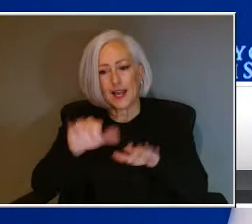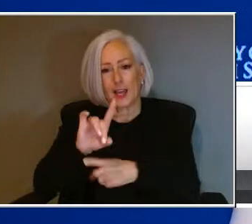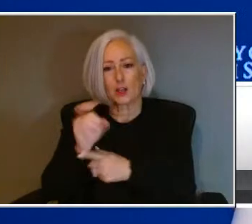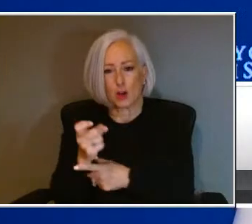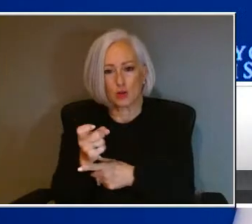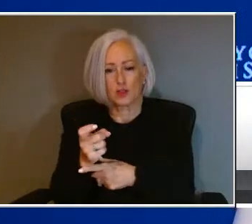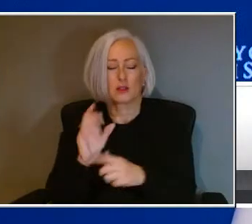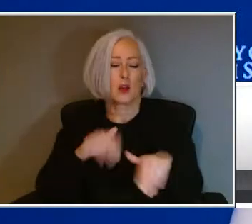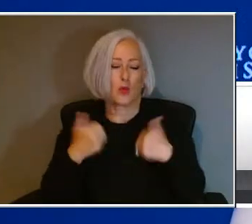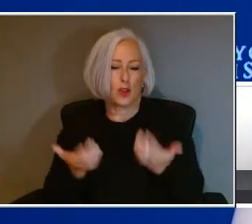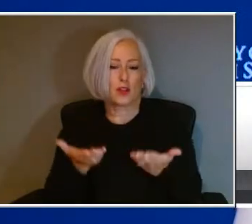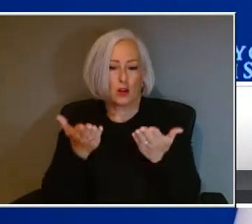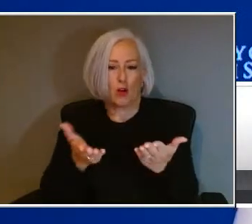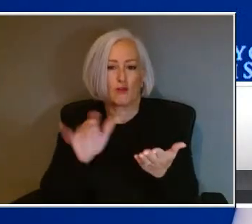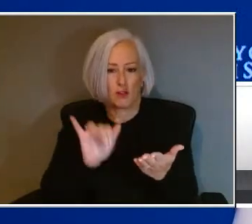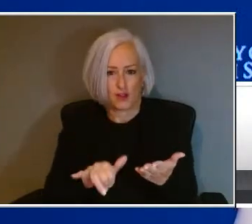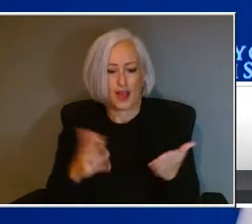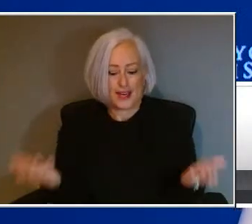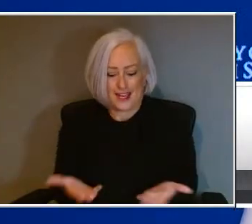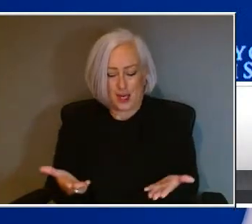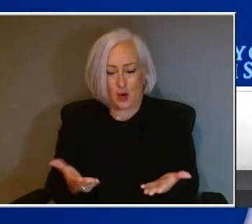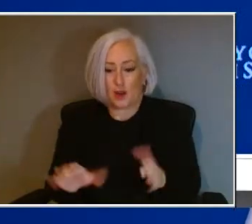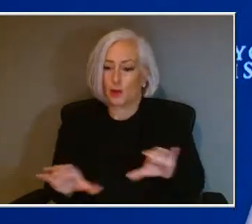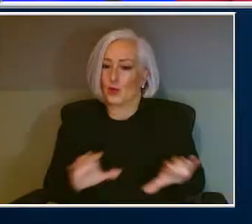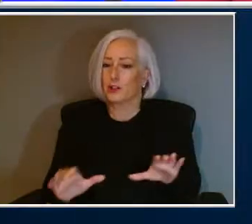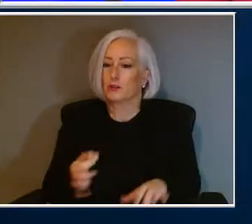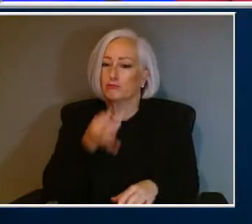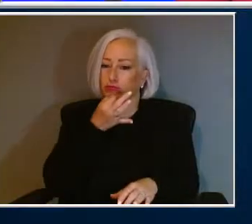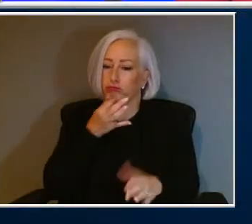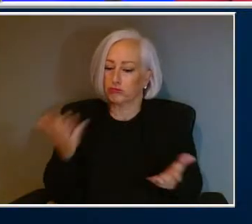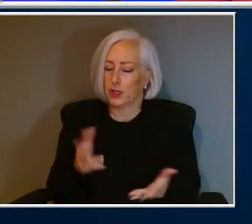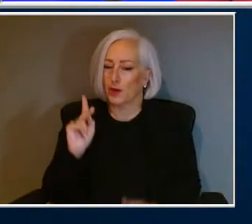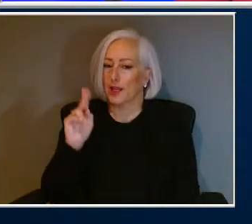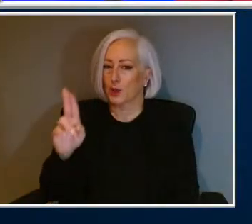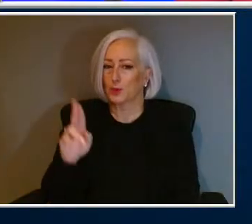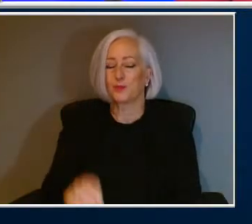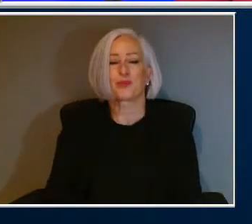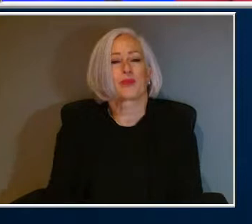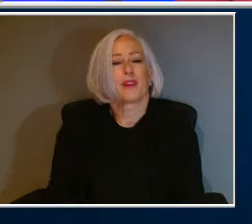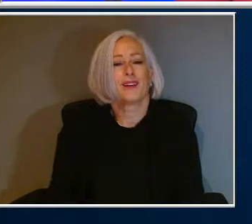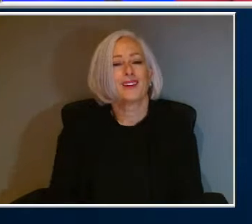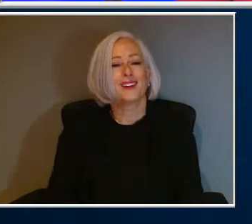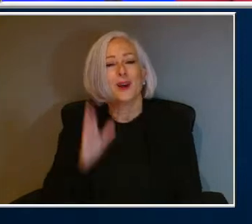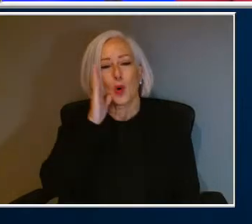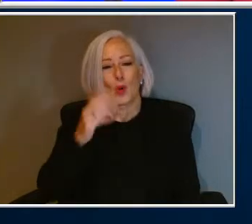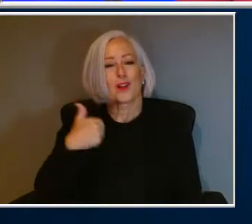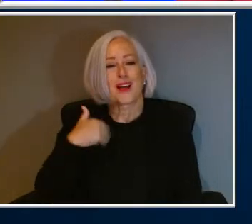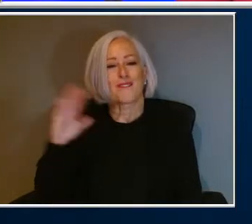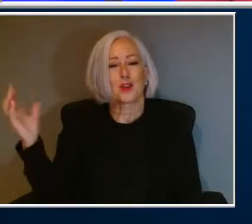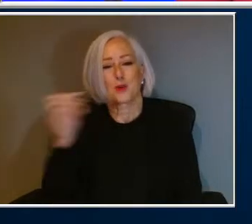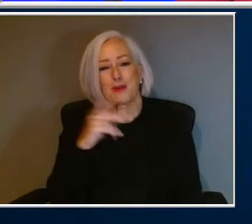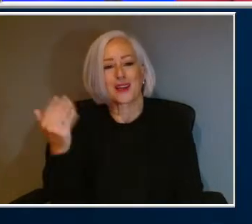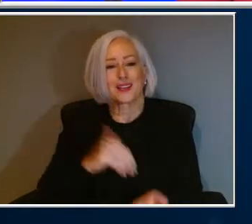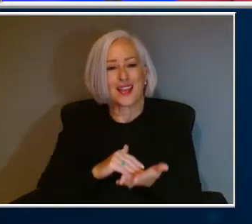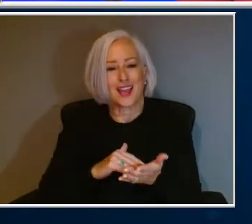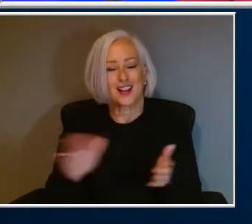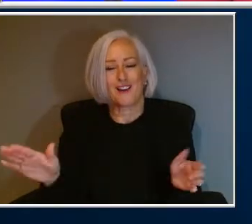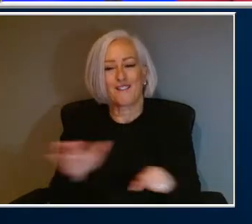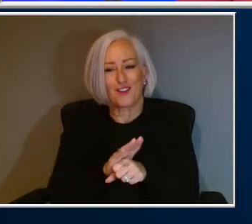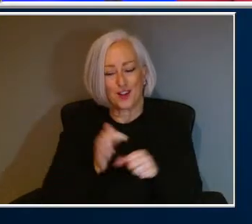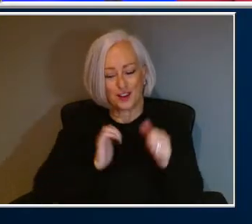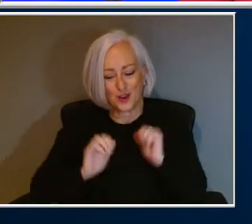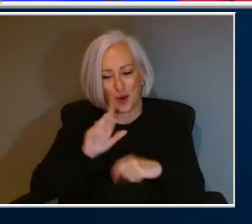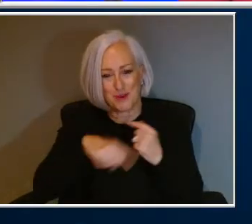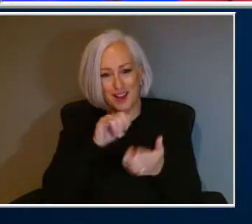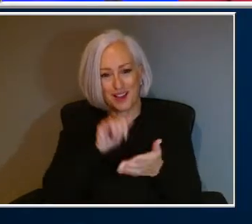offer that we do very well here at the University of Kansas. All right, Dr. Finley, we're going to have you back on, do a whole show about this. Okay. Does that sound good? That sounds good. All right, thanks